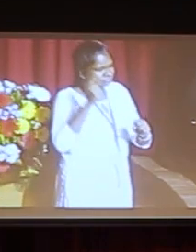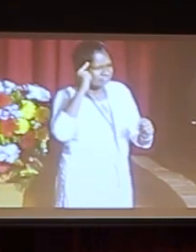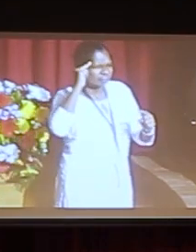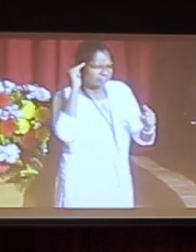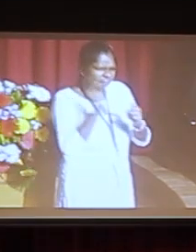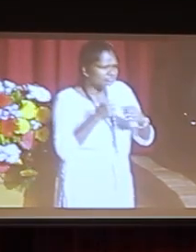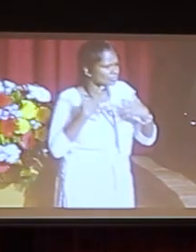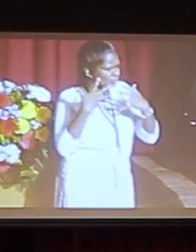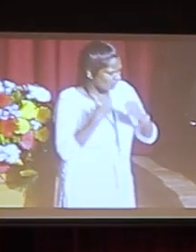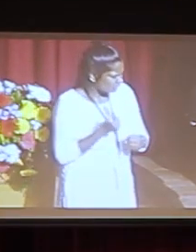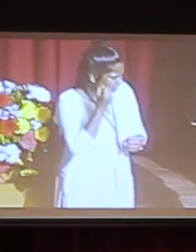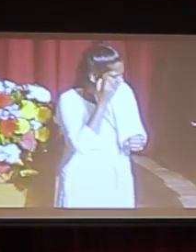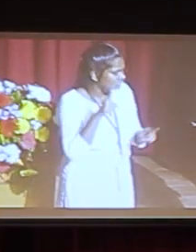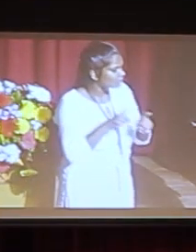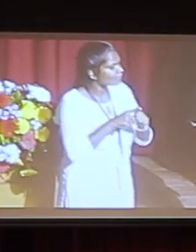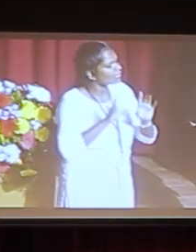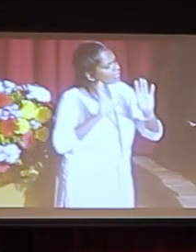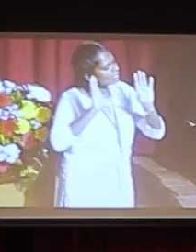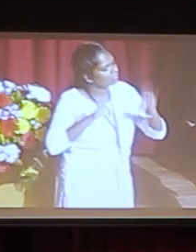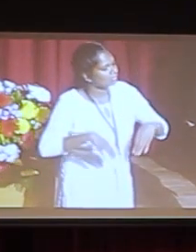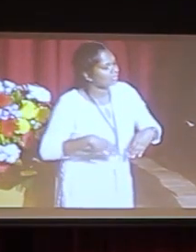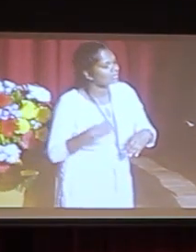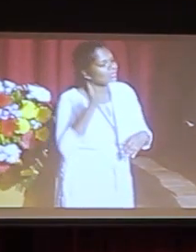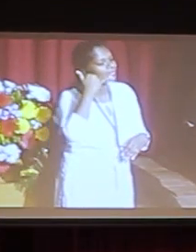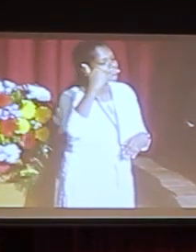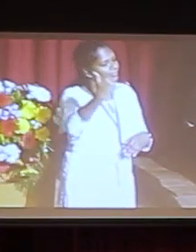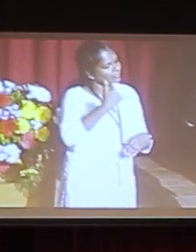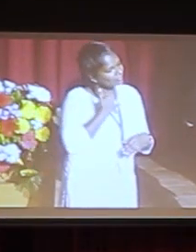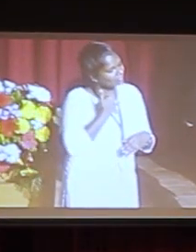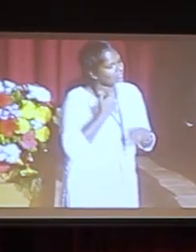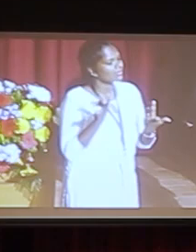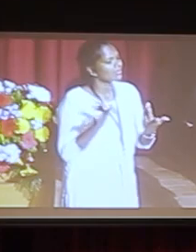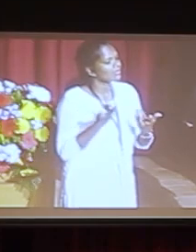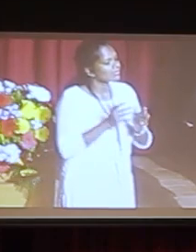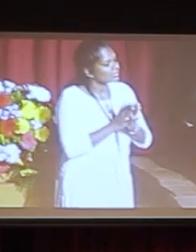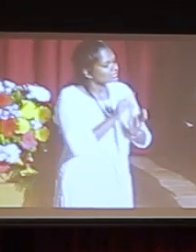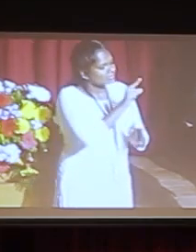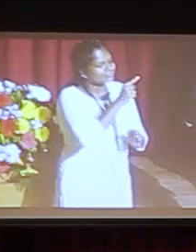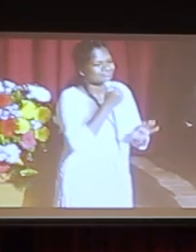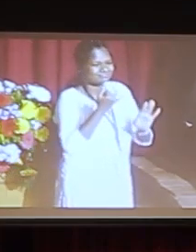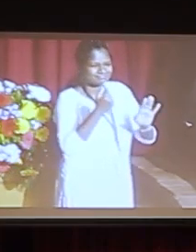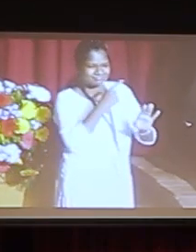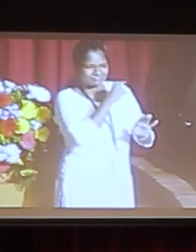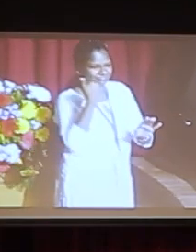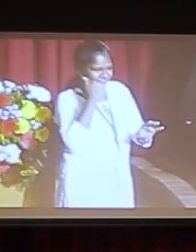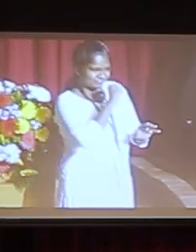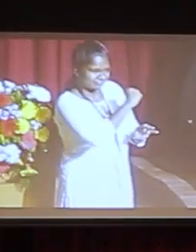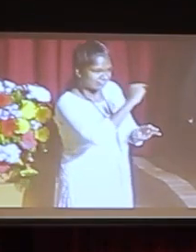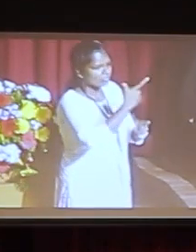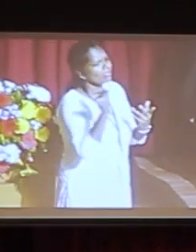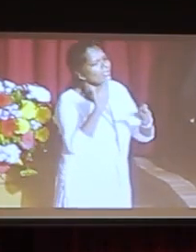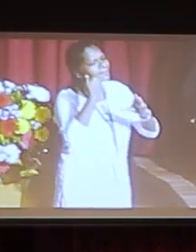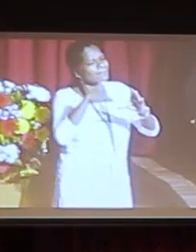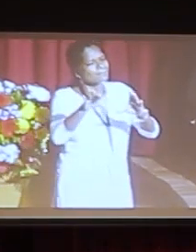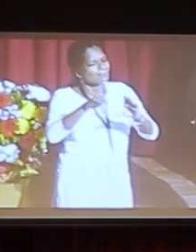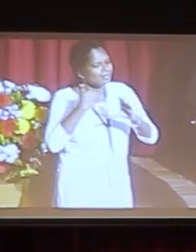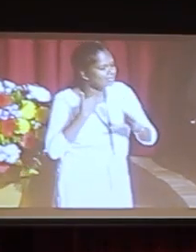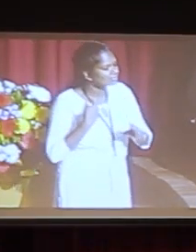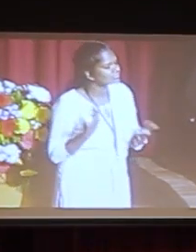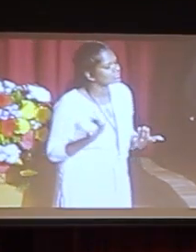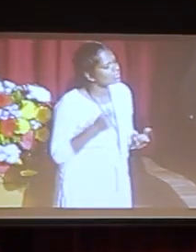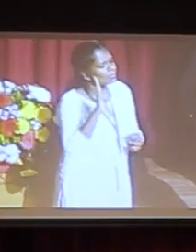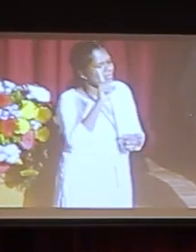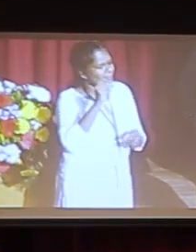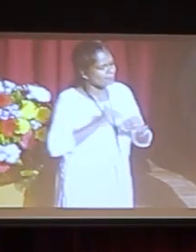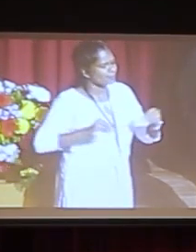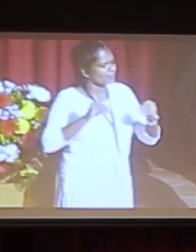interested, can contact us on any of these numbers, email us. And one more thing